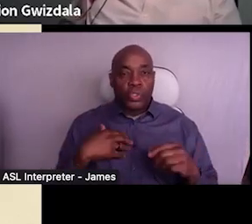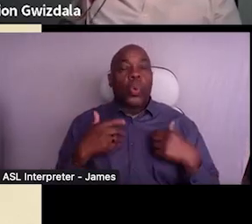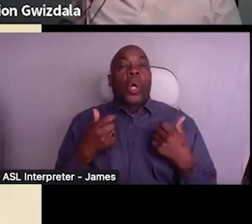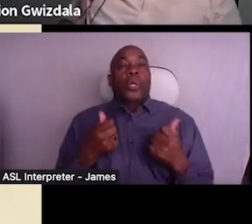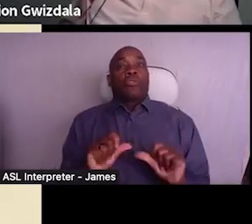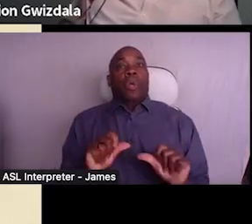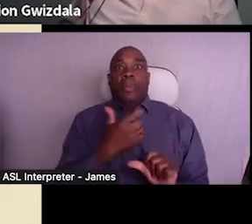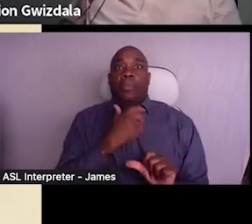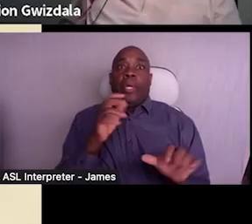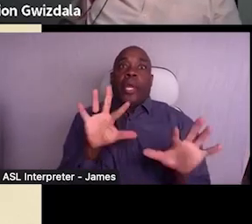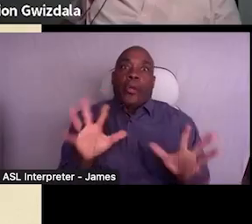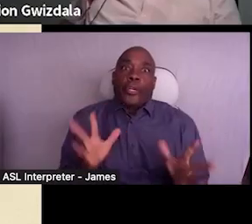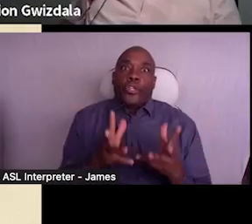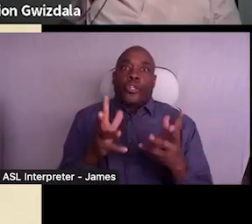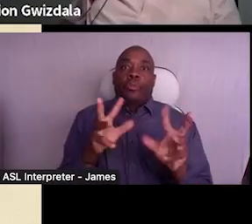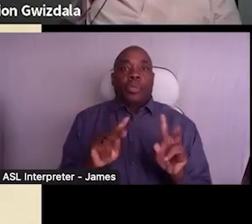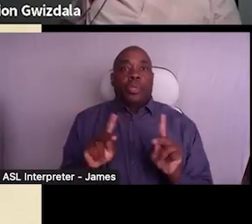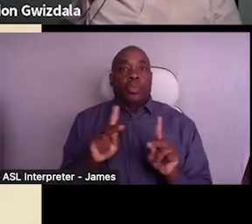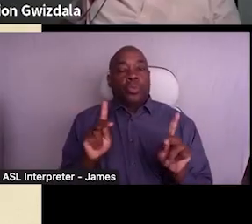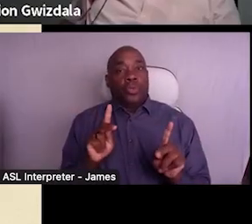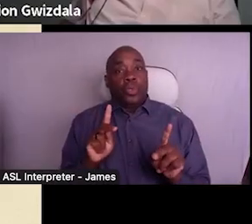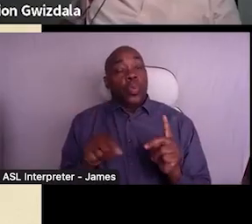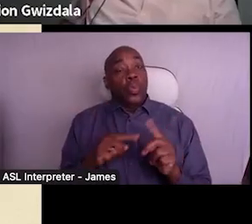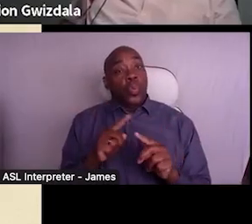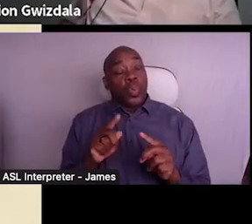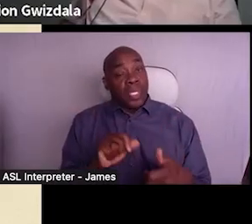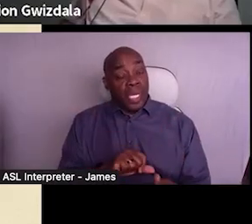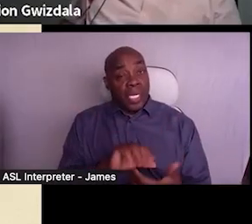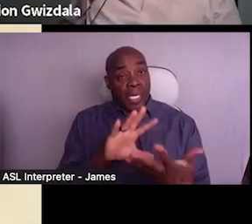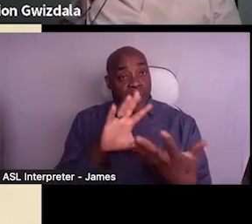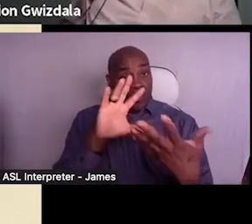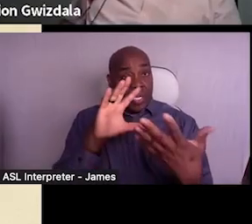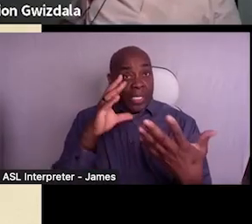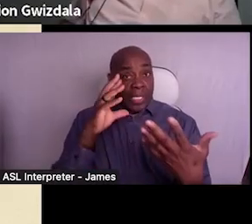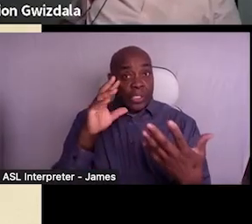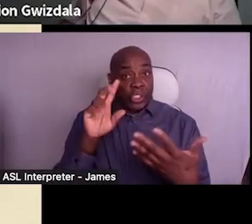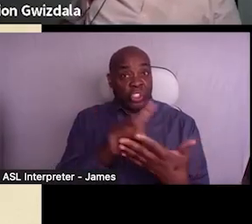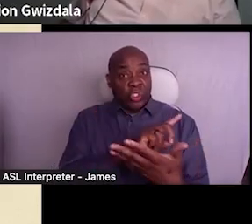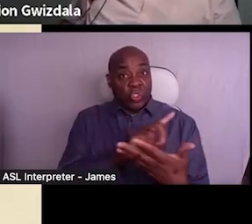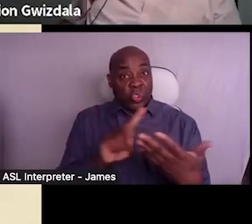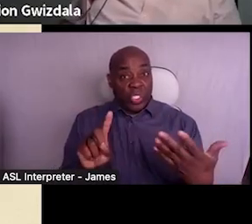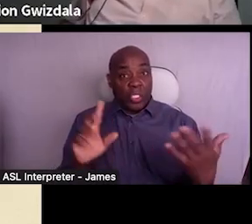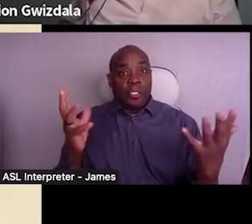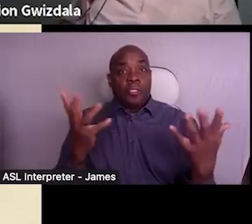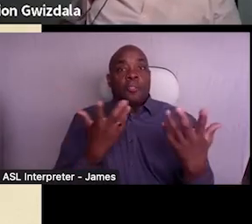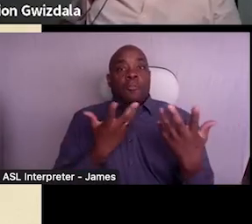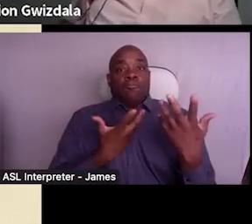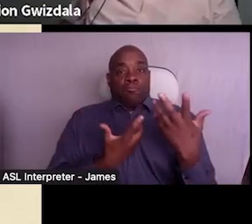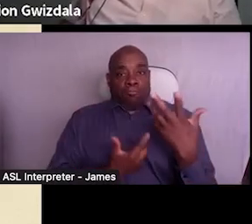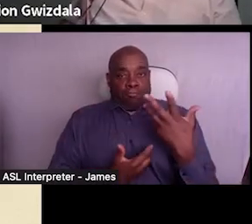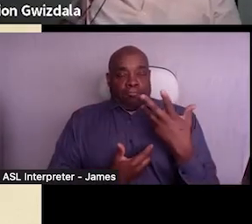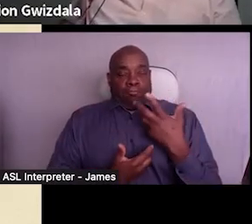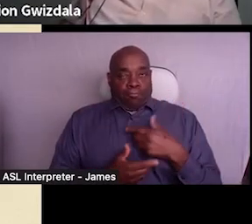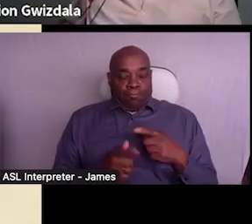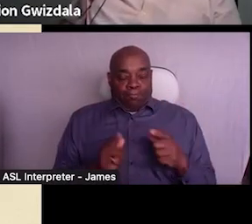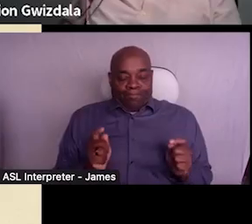encourage people when they're facing discrimination to keep their cool, to provide